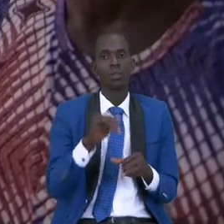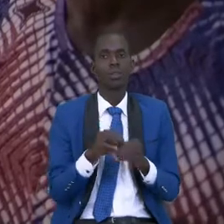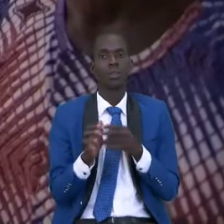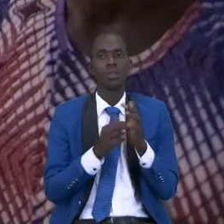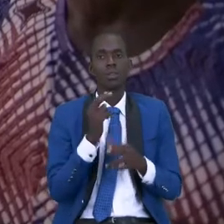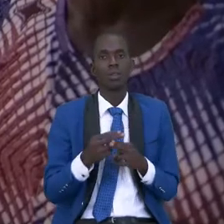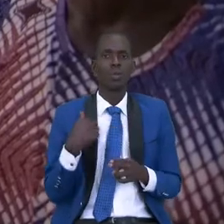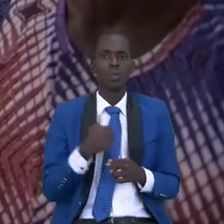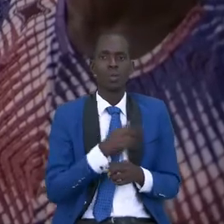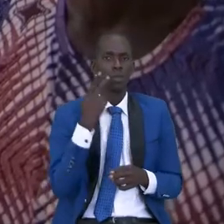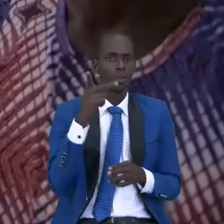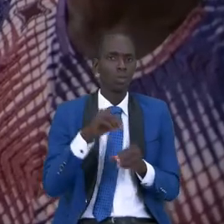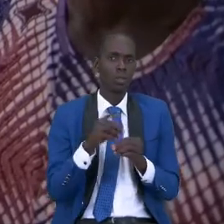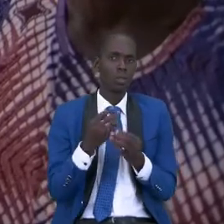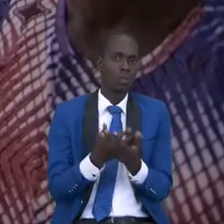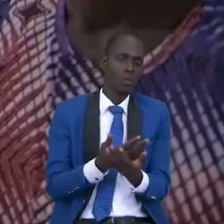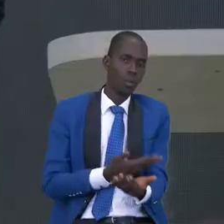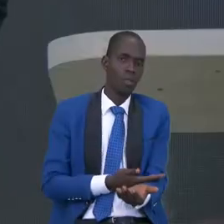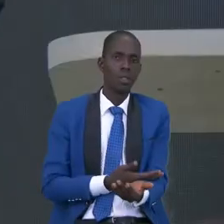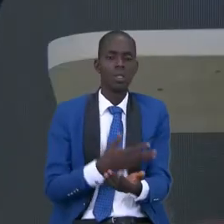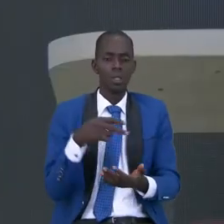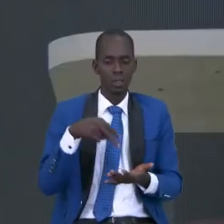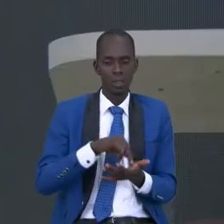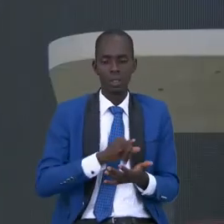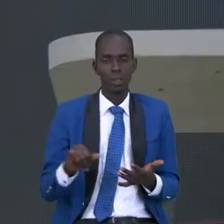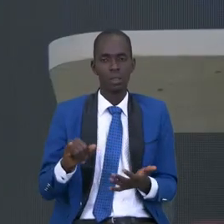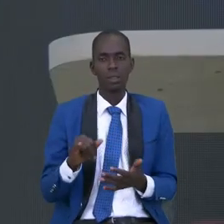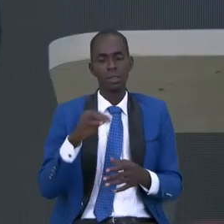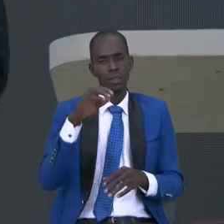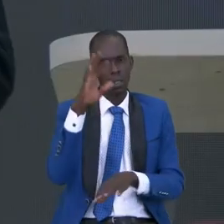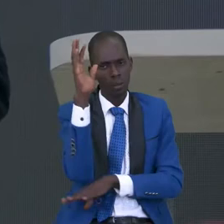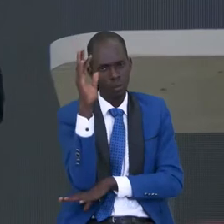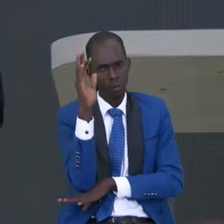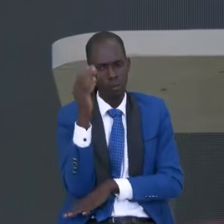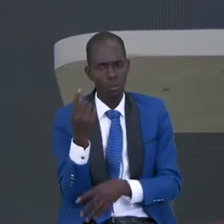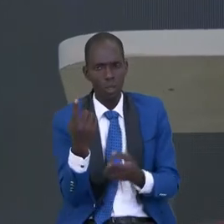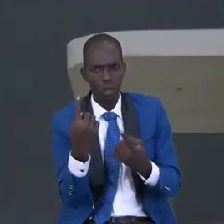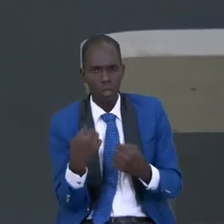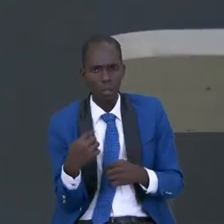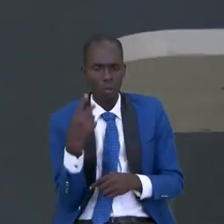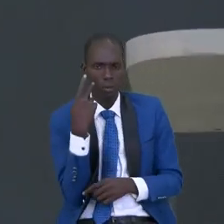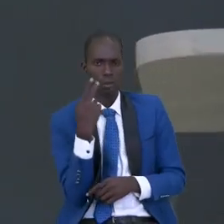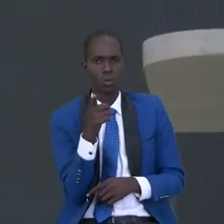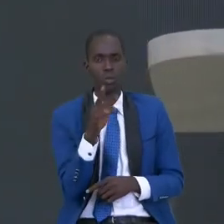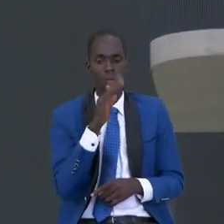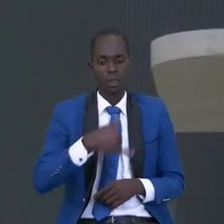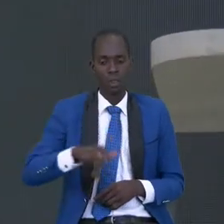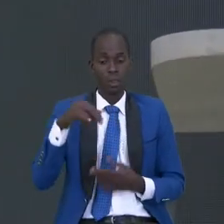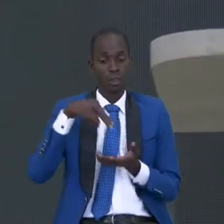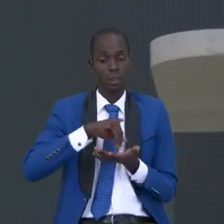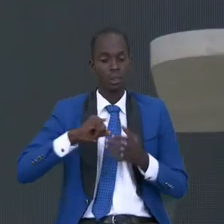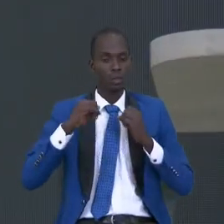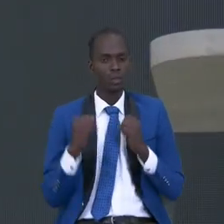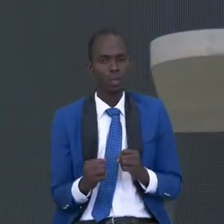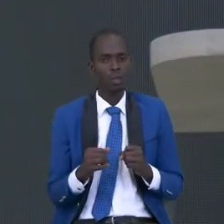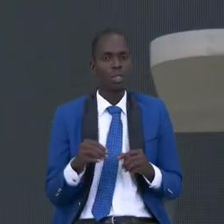the morning and you're standing. In the afternoon, we come at you and you're still standing. In the